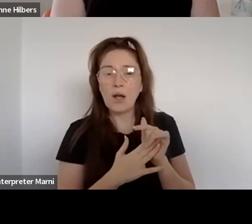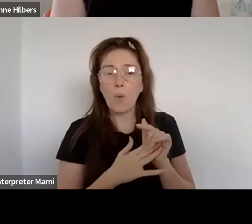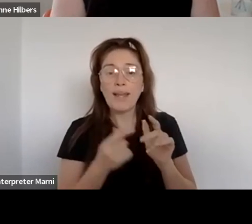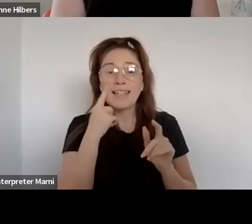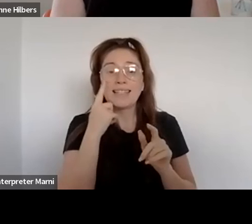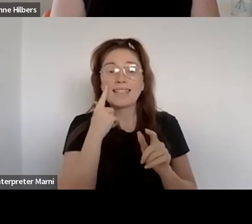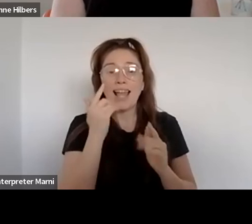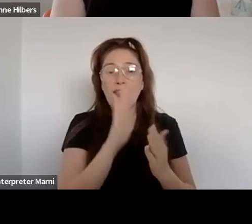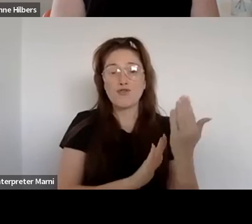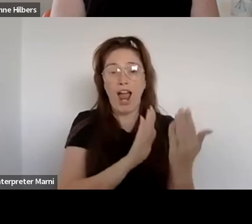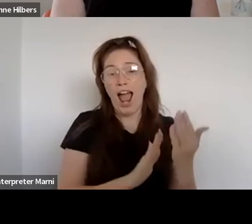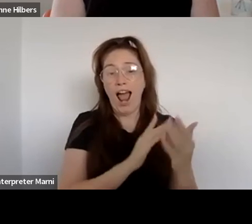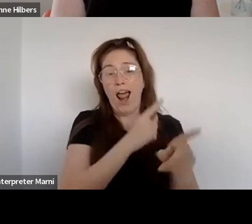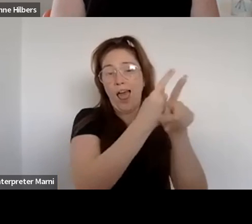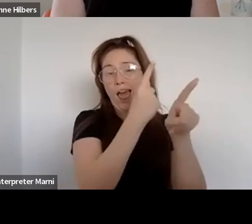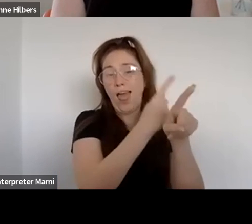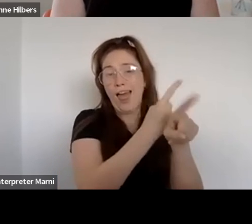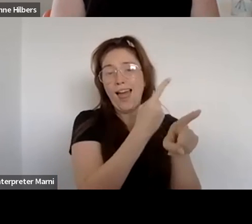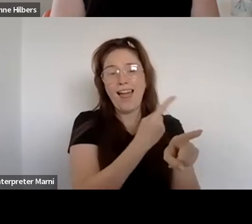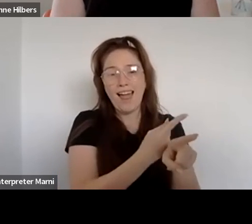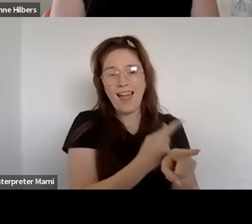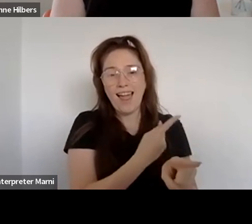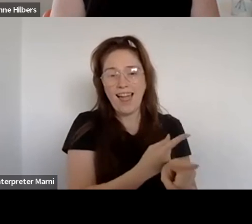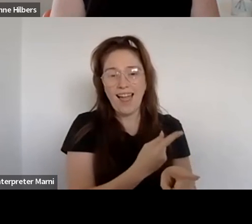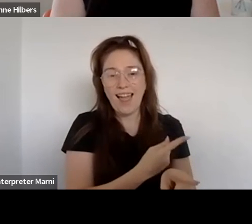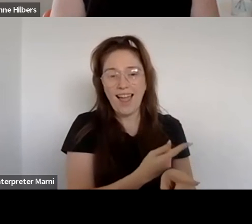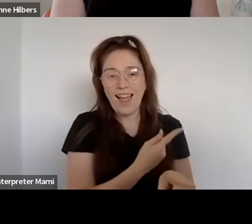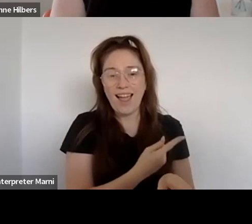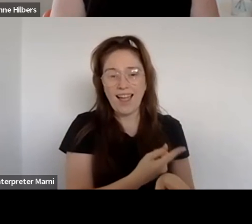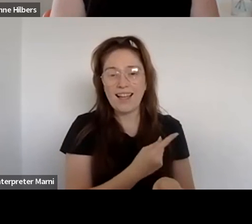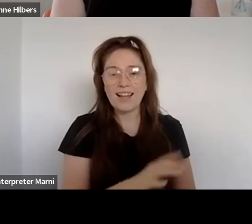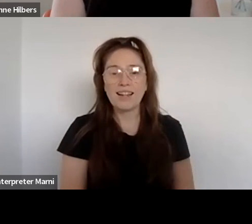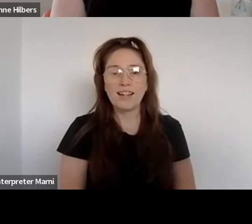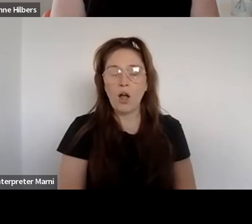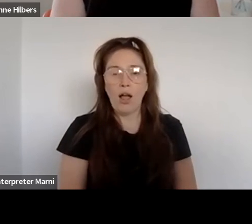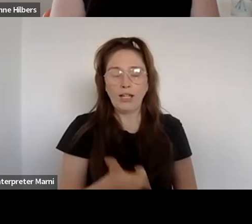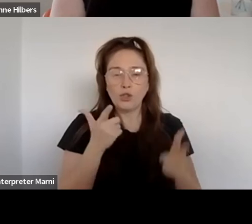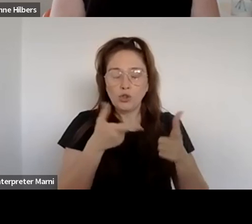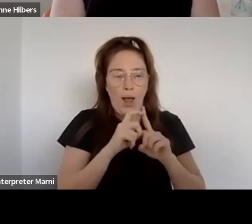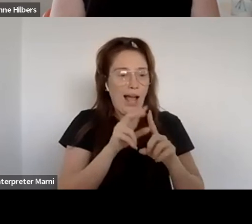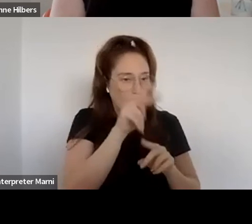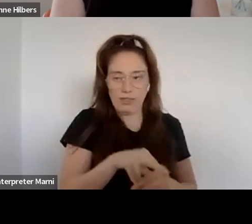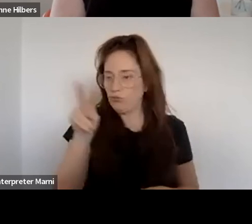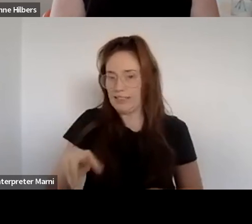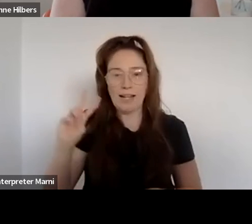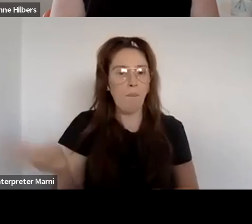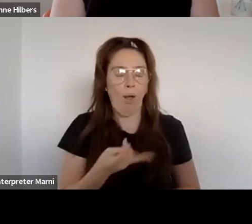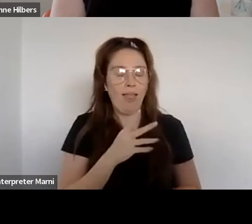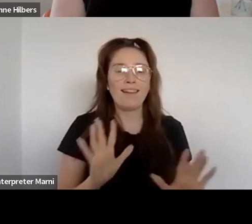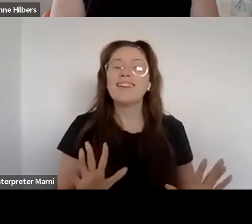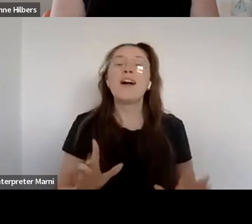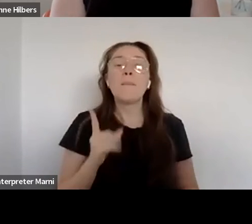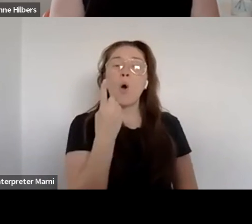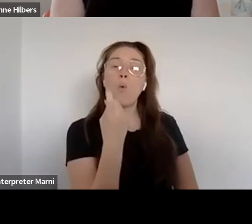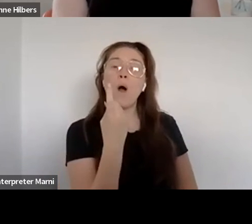on in the side chat, and I'm more than over my skill set at the moment with the Q&A in front of me as well. There's one more lovely question I'd